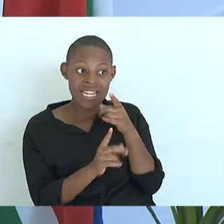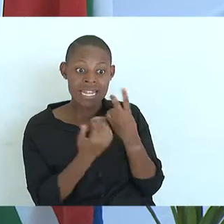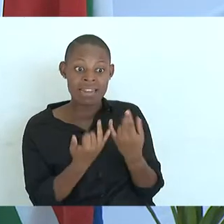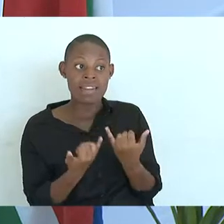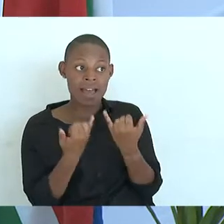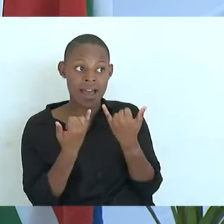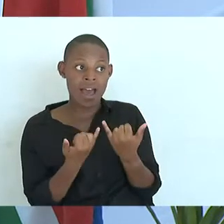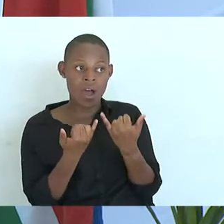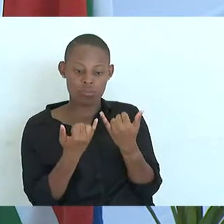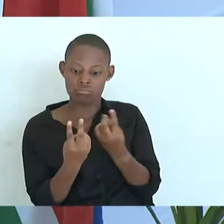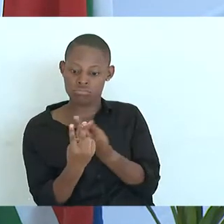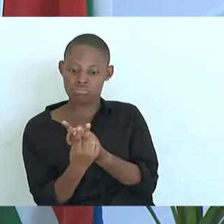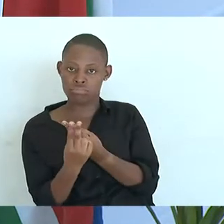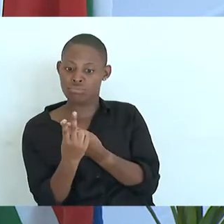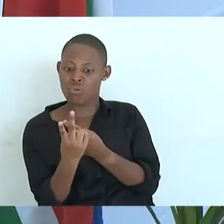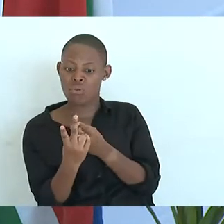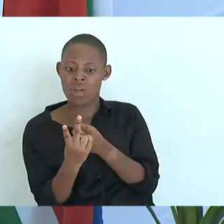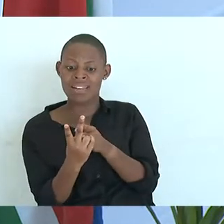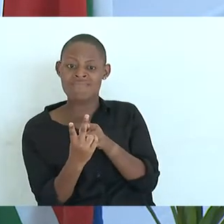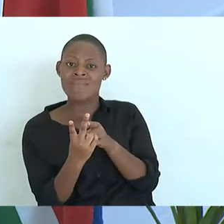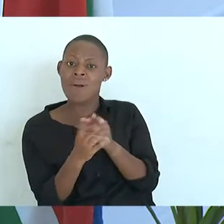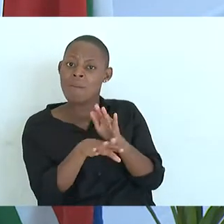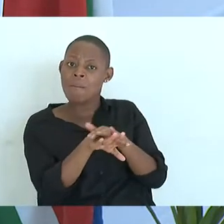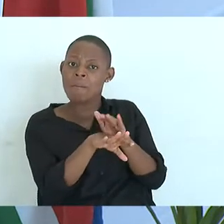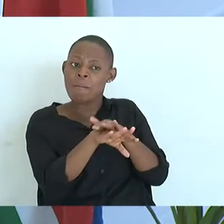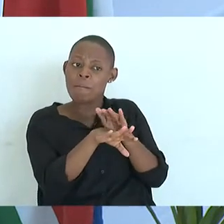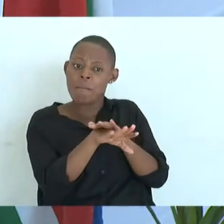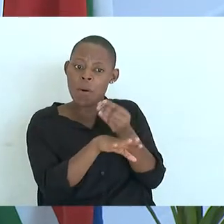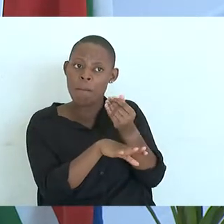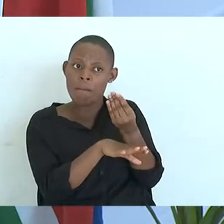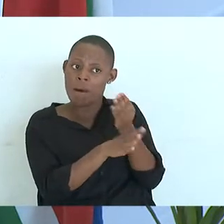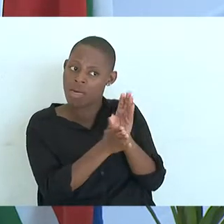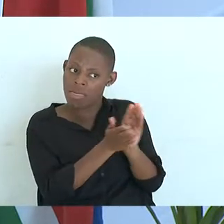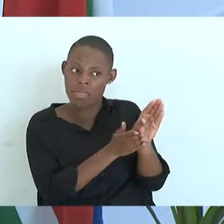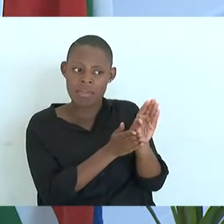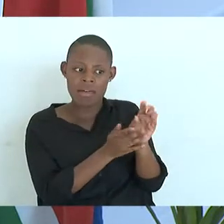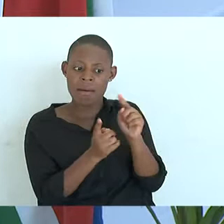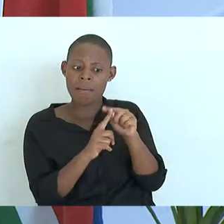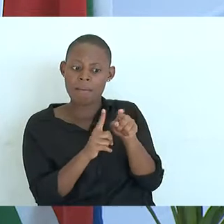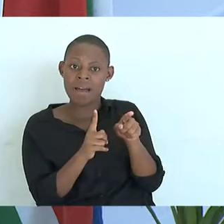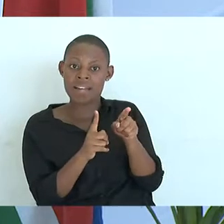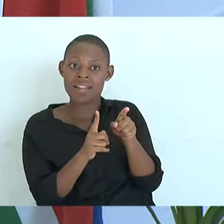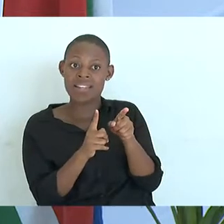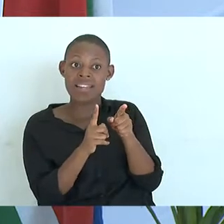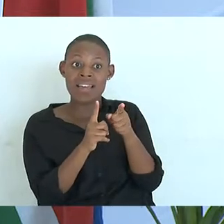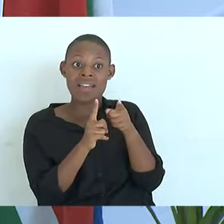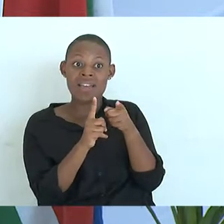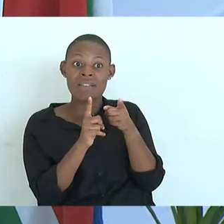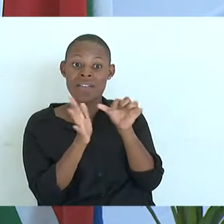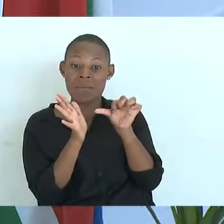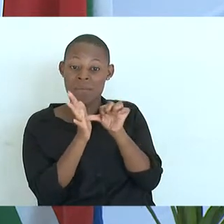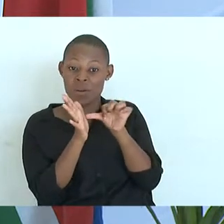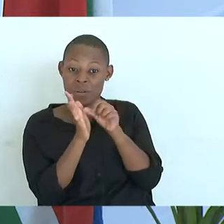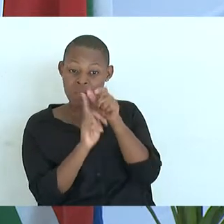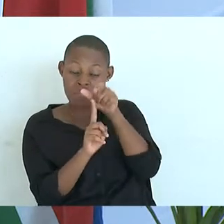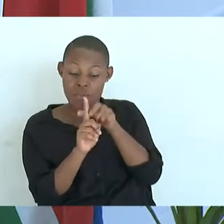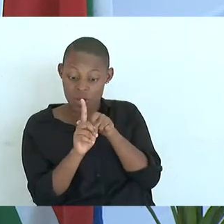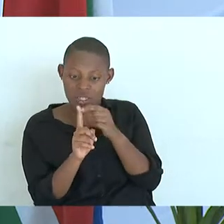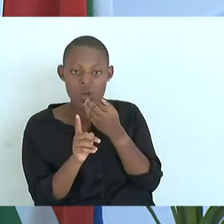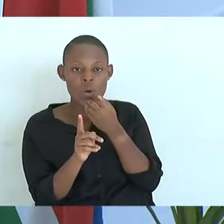mase kuba yi-service provider ebenefit okuningi. So ngizolilandela ke lolu daba.